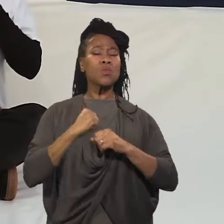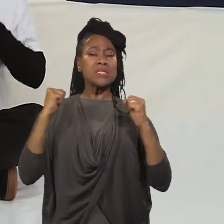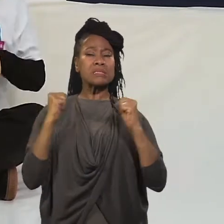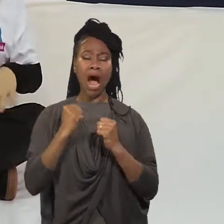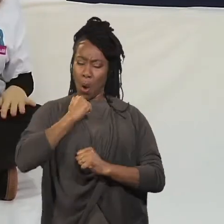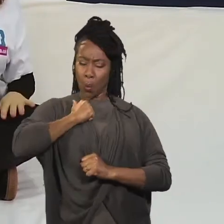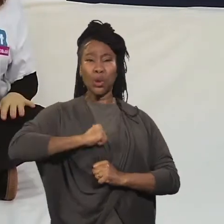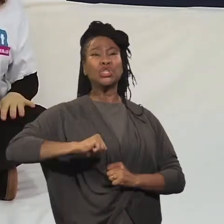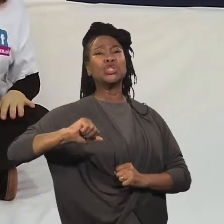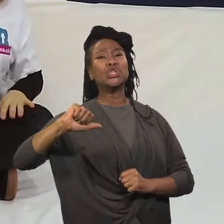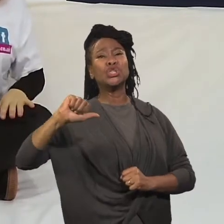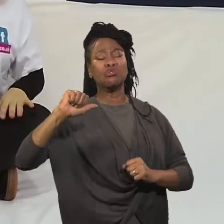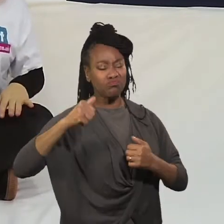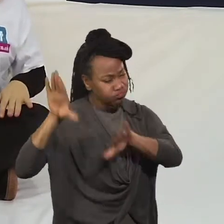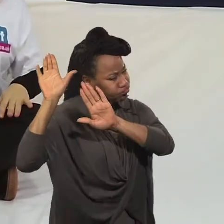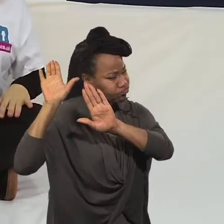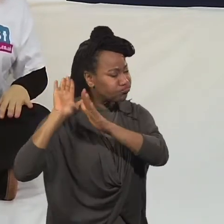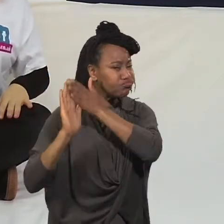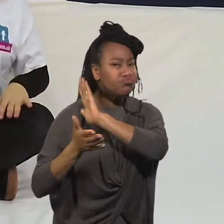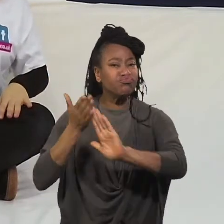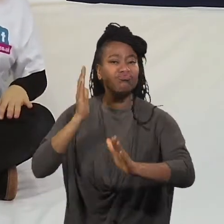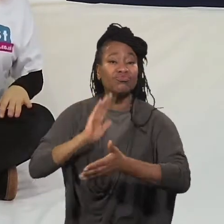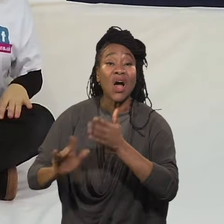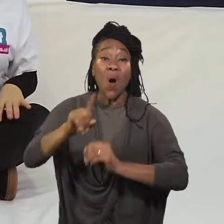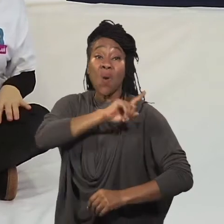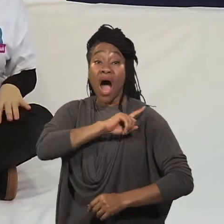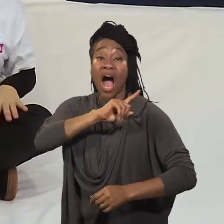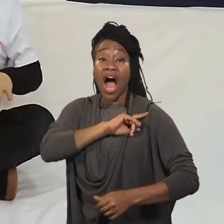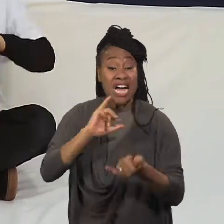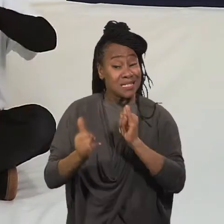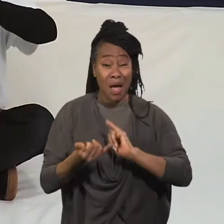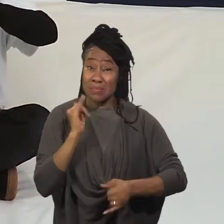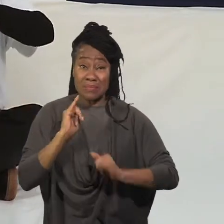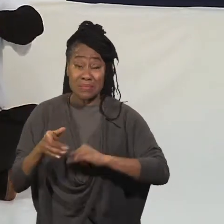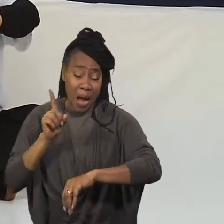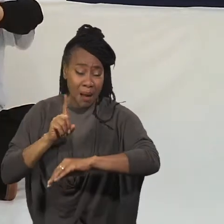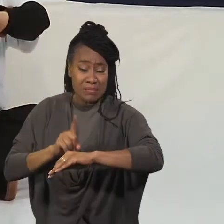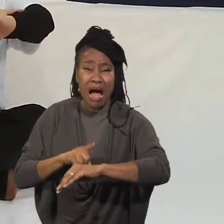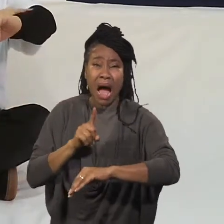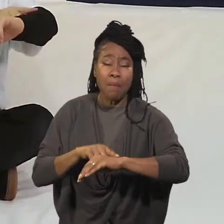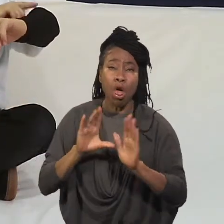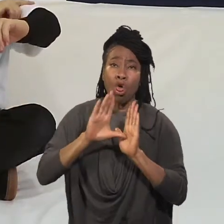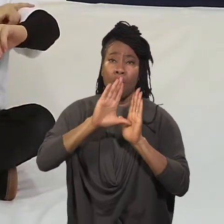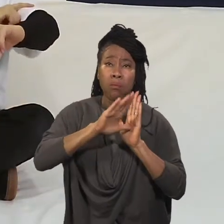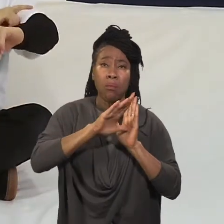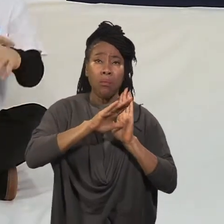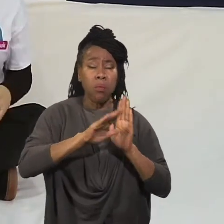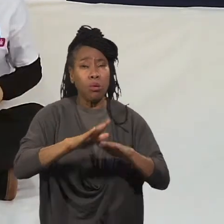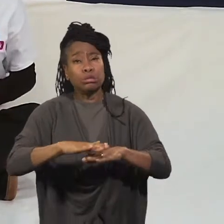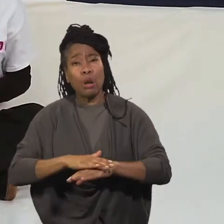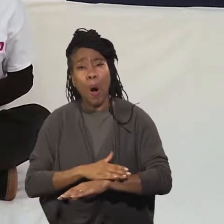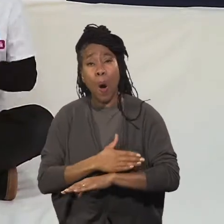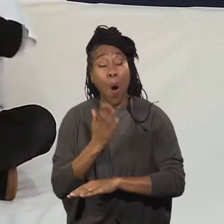Winter wishes, out you go, as sometimes time can go so slow.